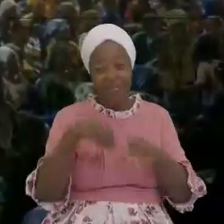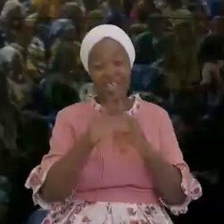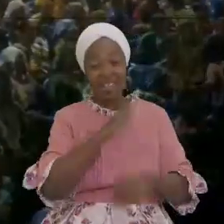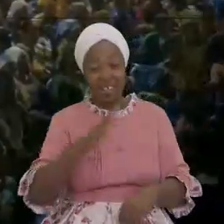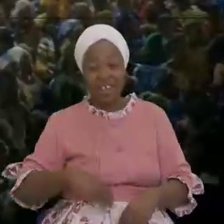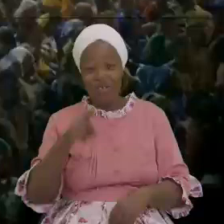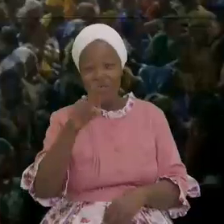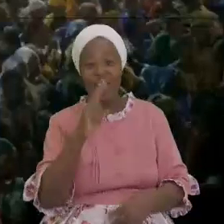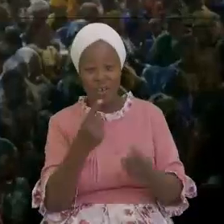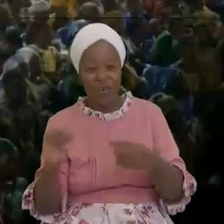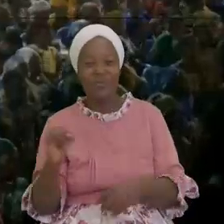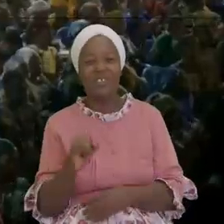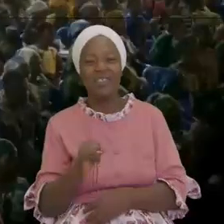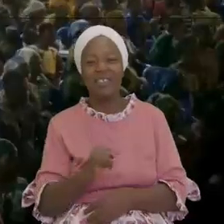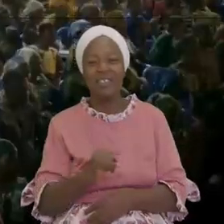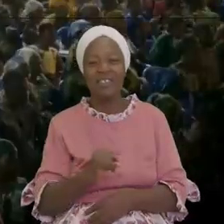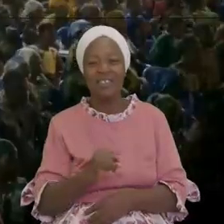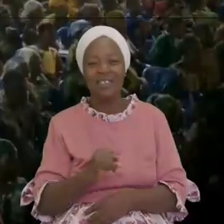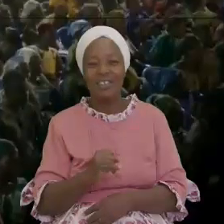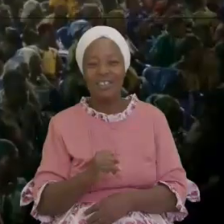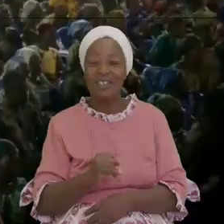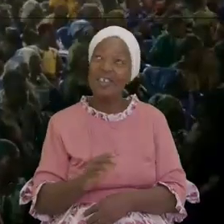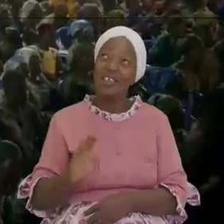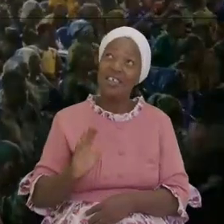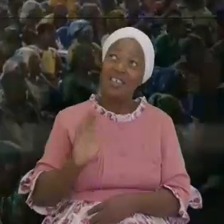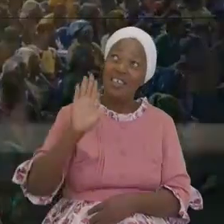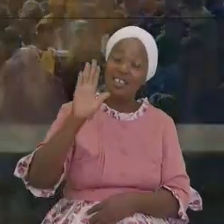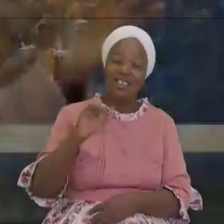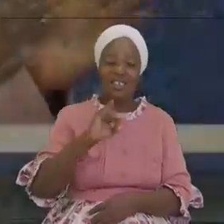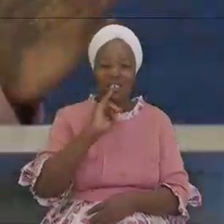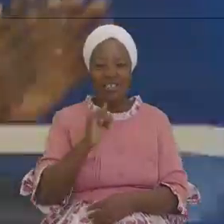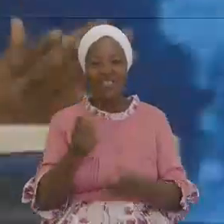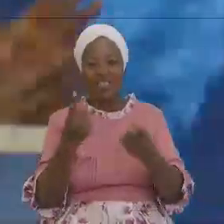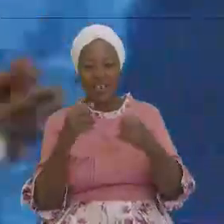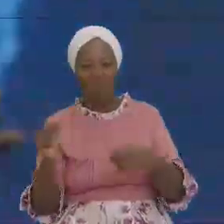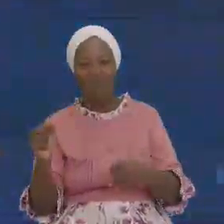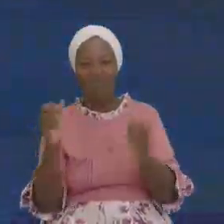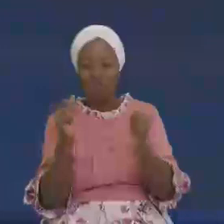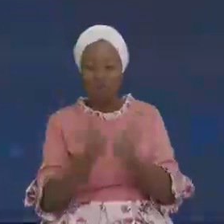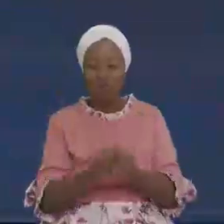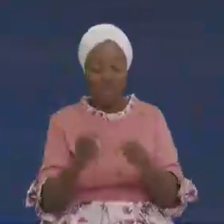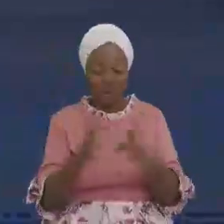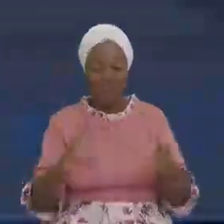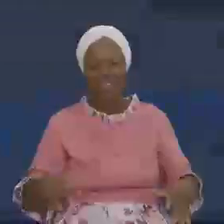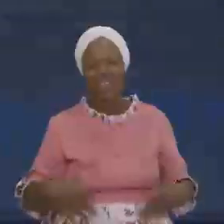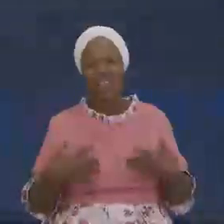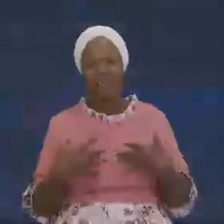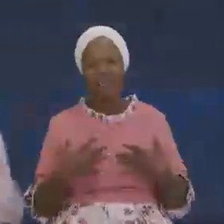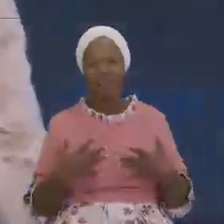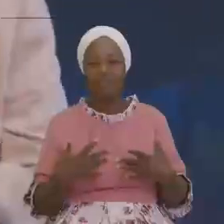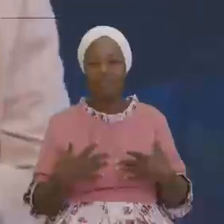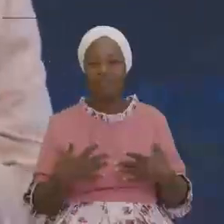are coming. He's coming with abundant life.